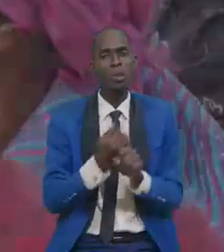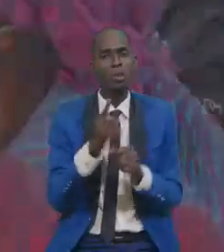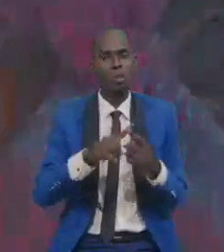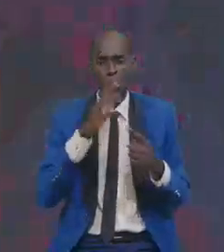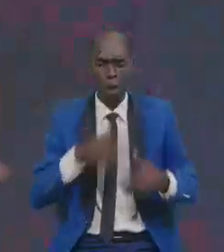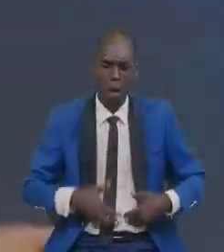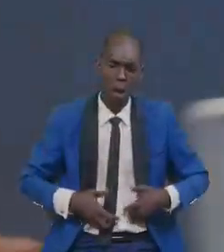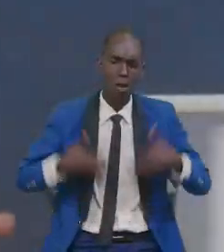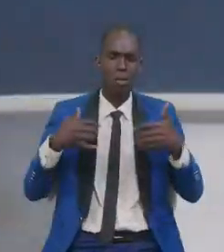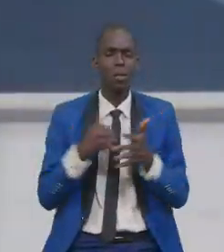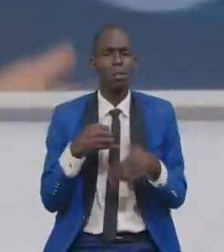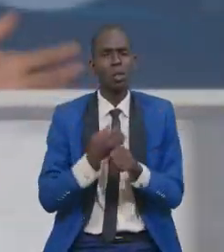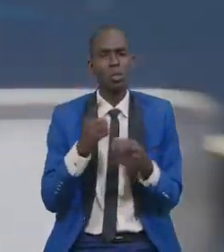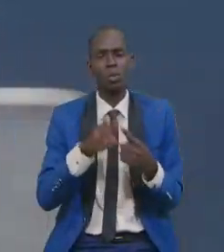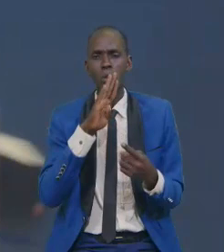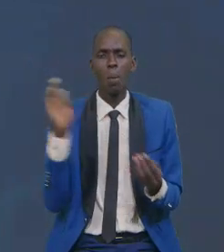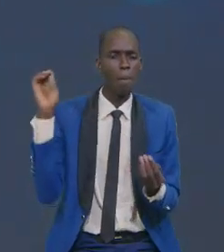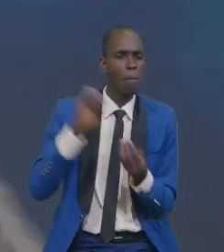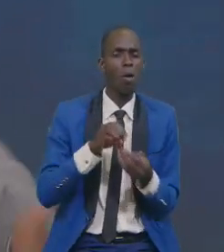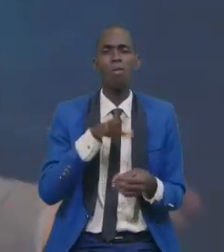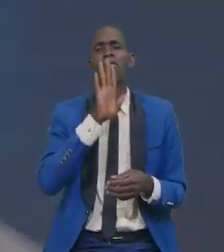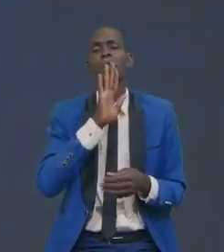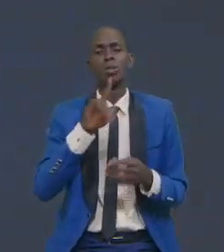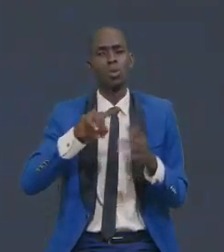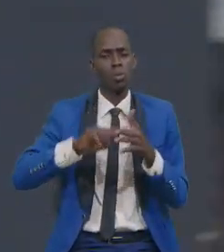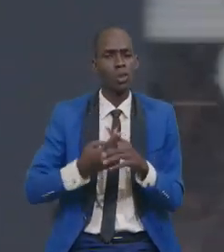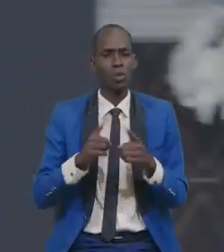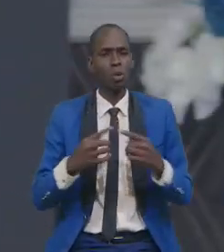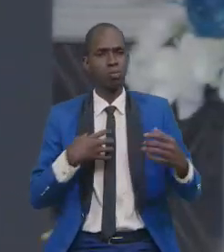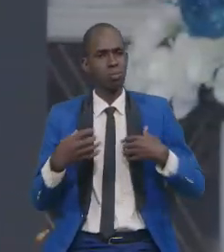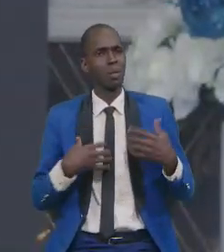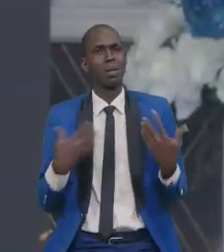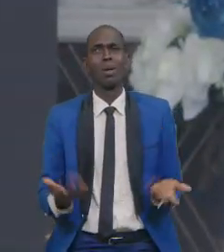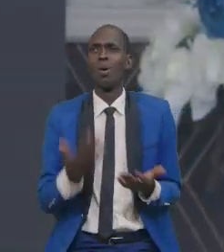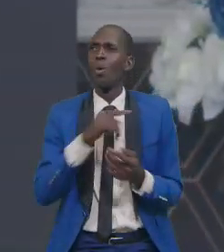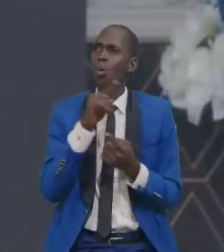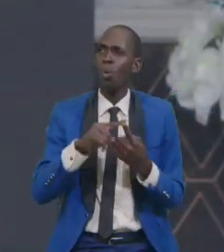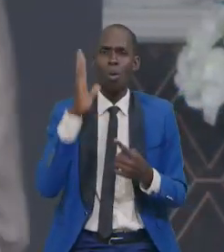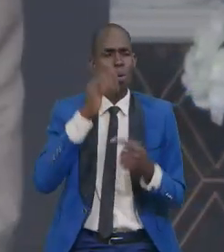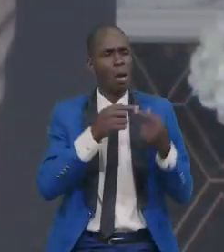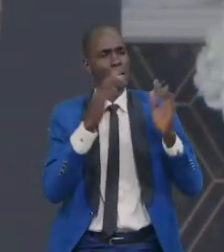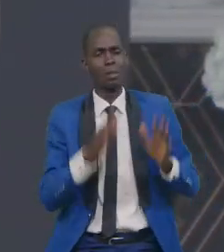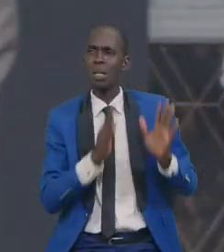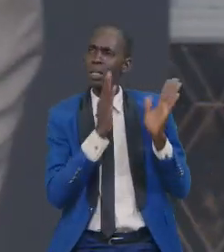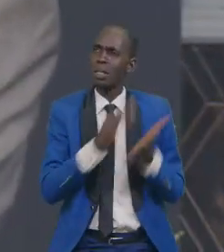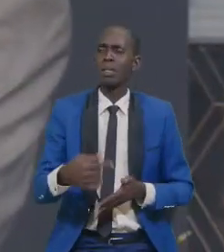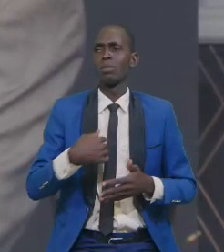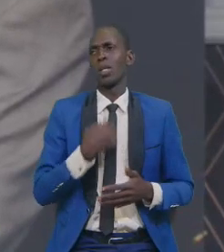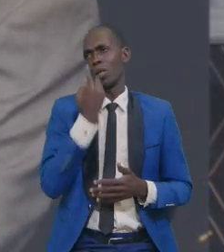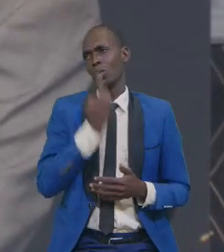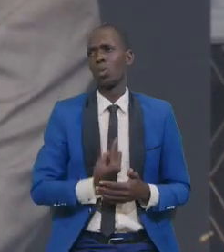depressed, and then you begin to complain, when will they leave me alone? And we cannot be holy while we're